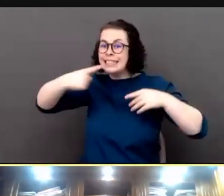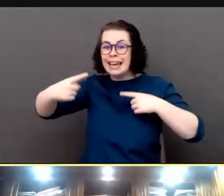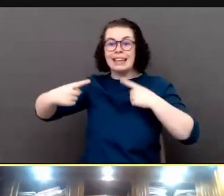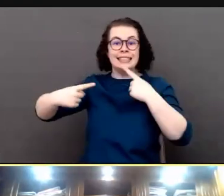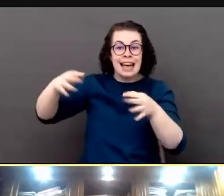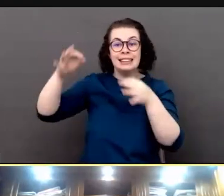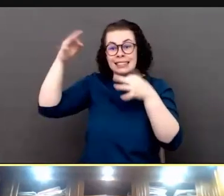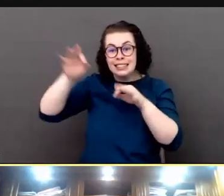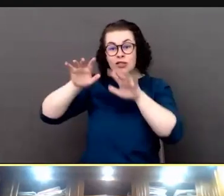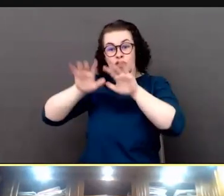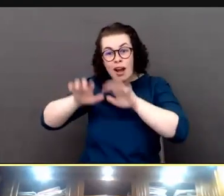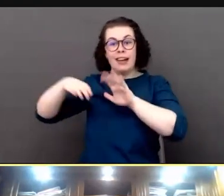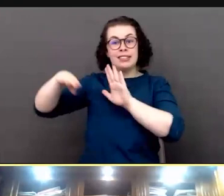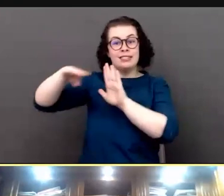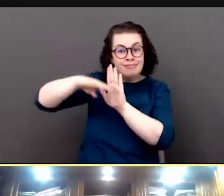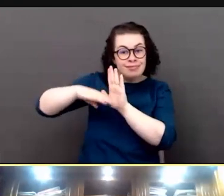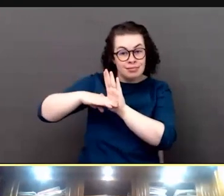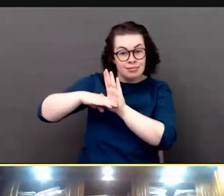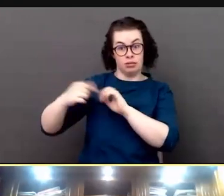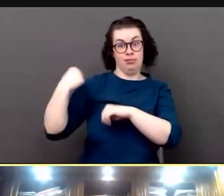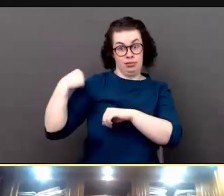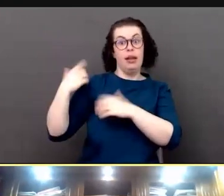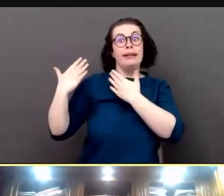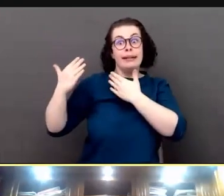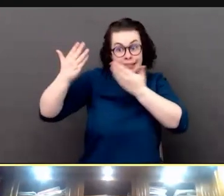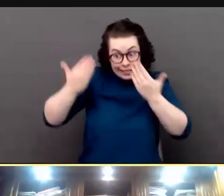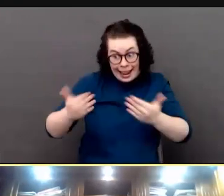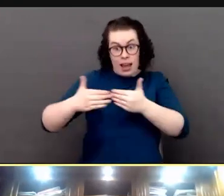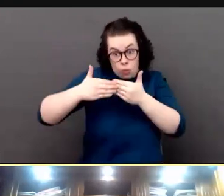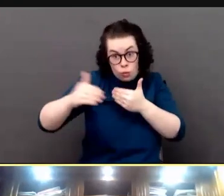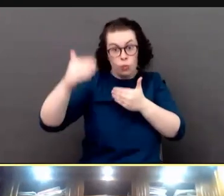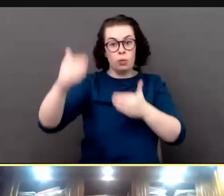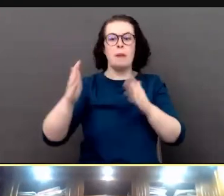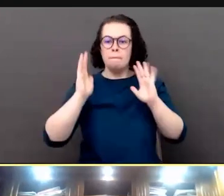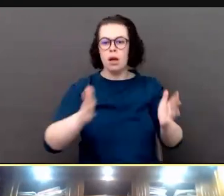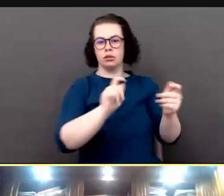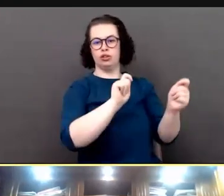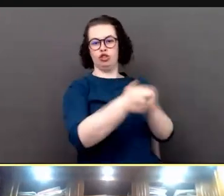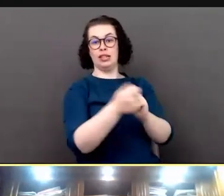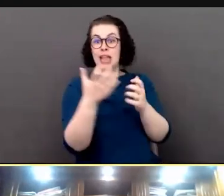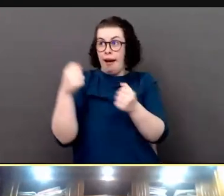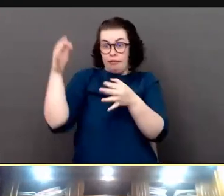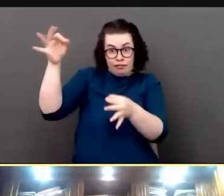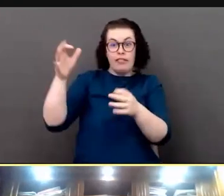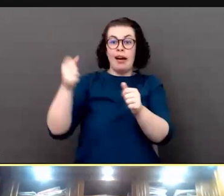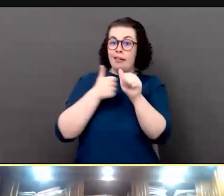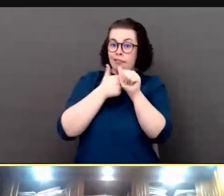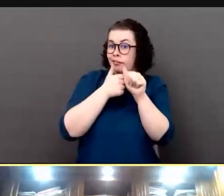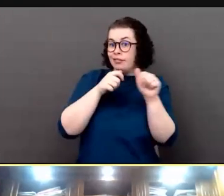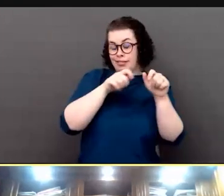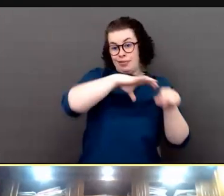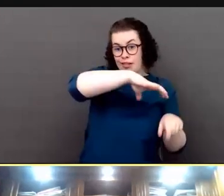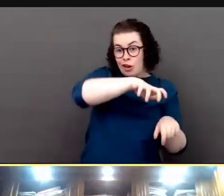on that. For that, the strategy calls on the training and ensuring the capacity and skills of